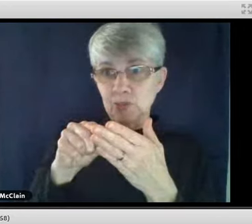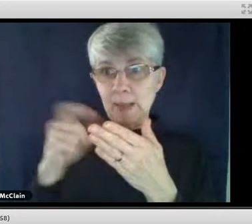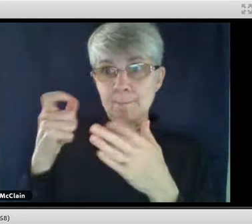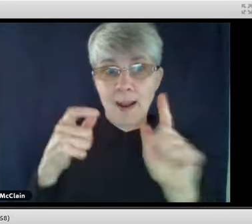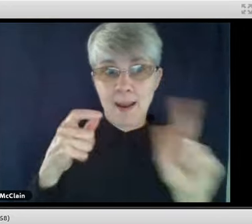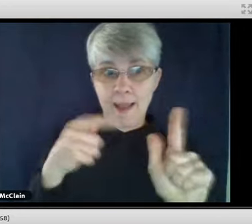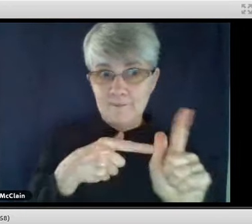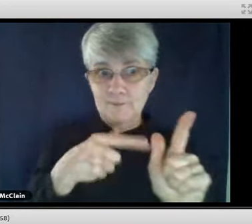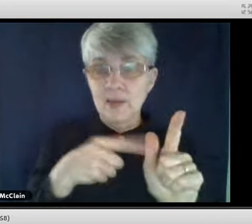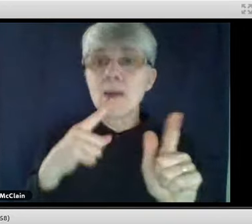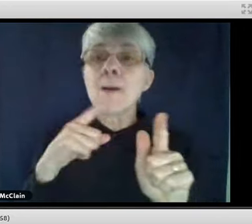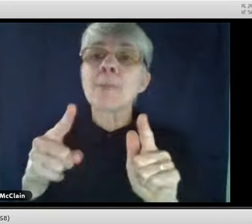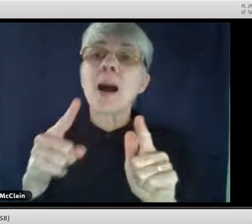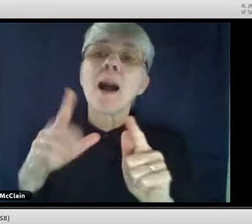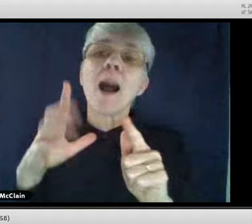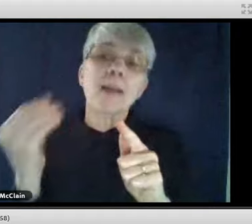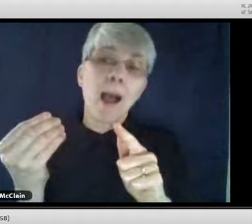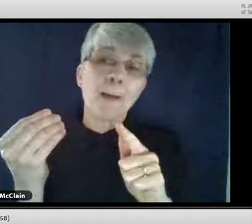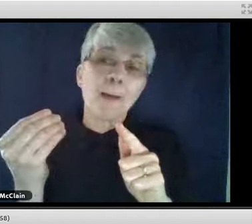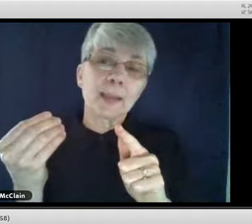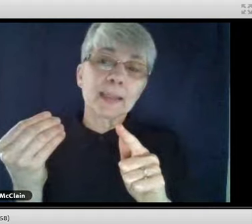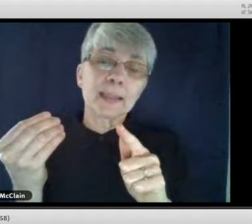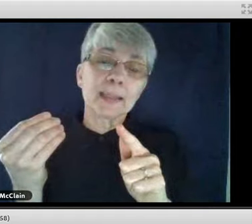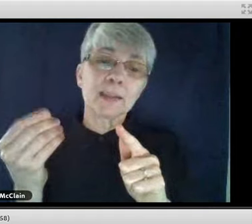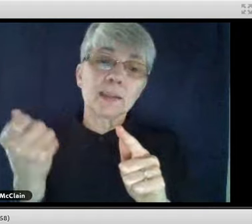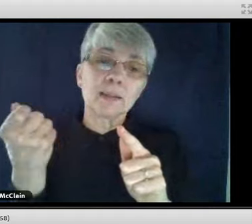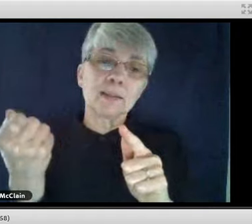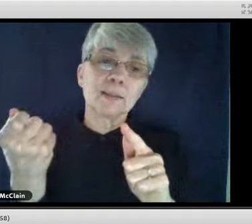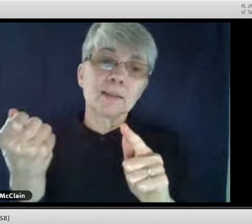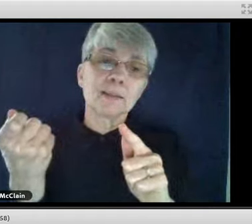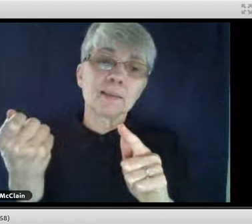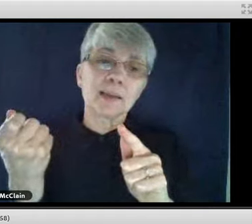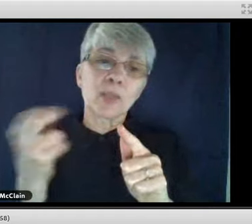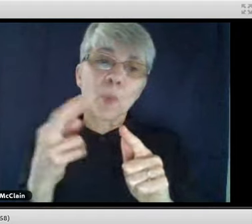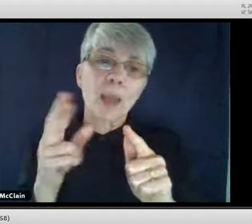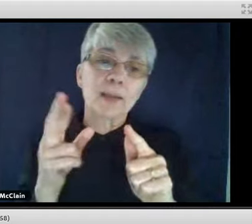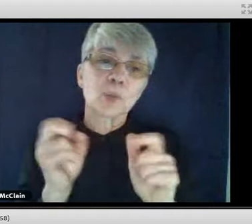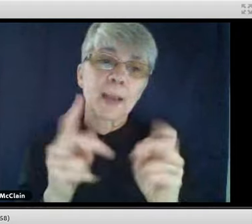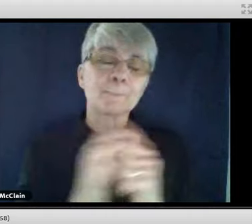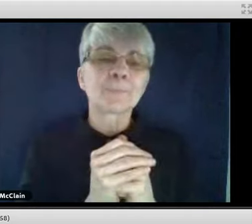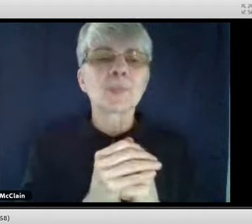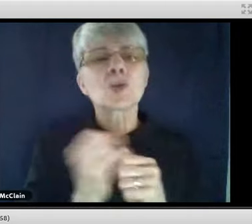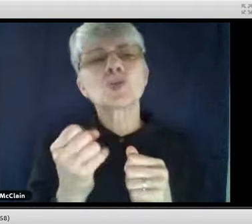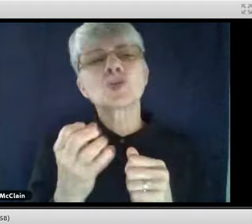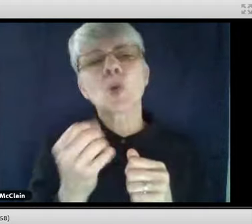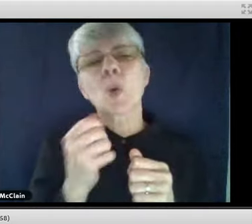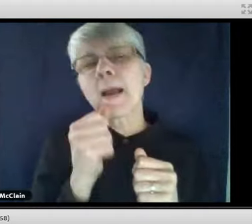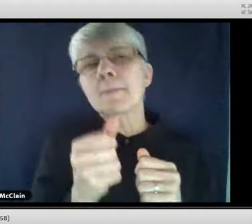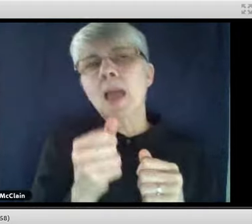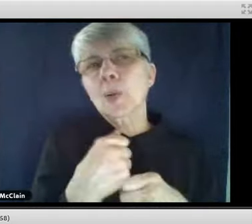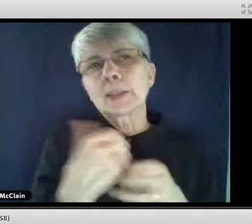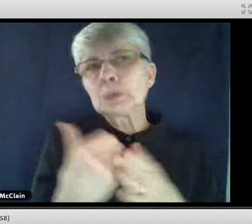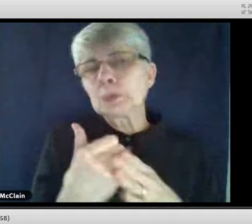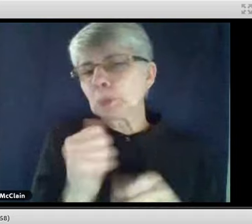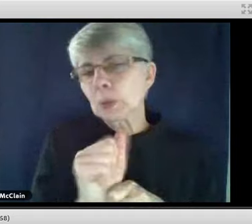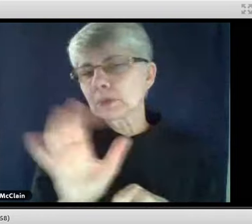hand, but a copy, a photocopy version of it on my right. So I'm not creating a new work